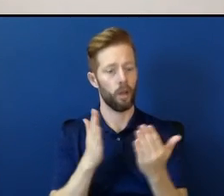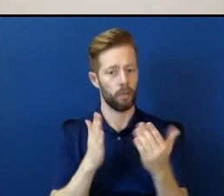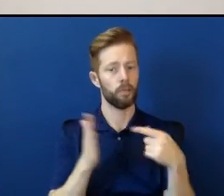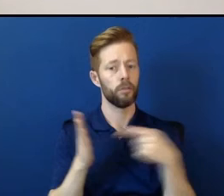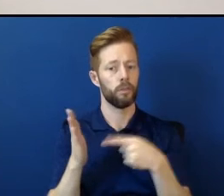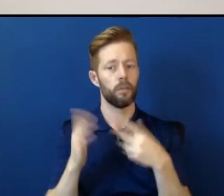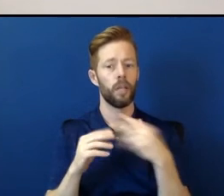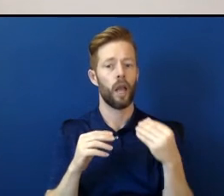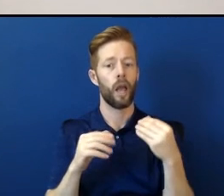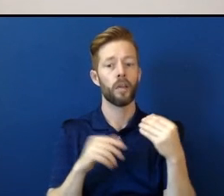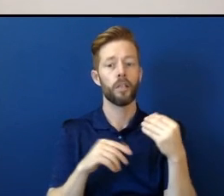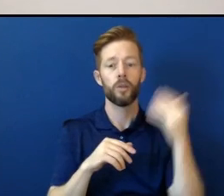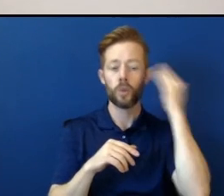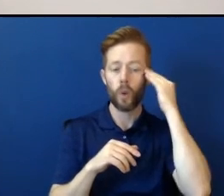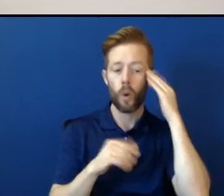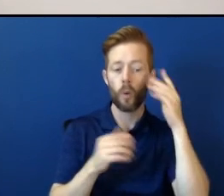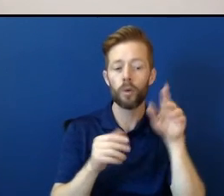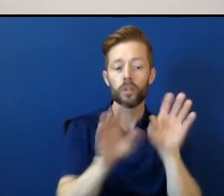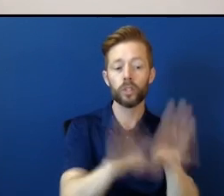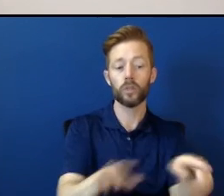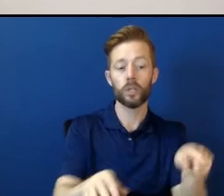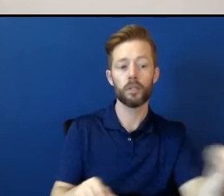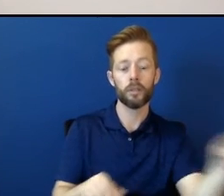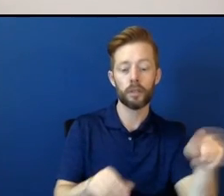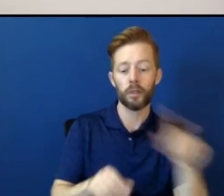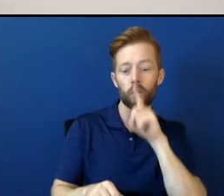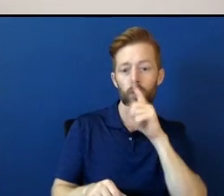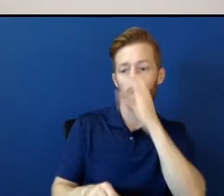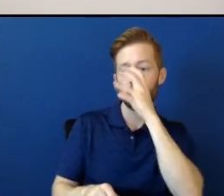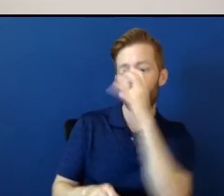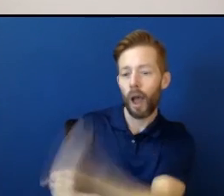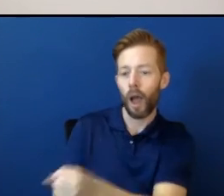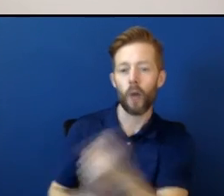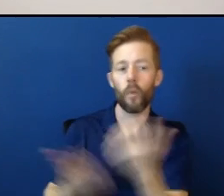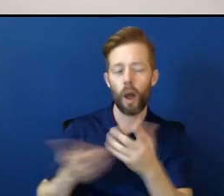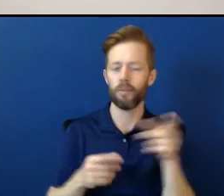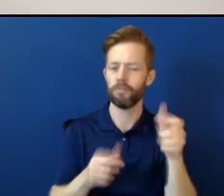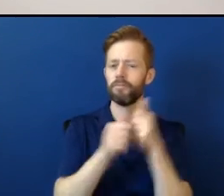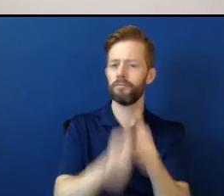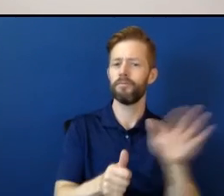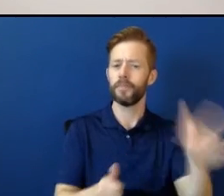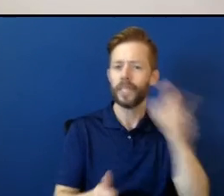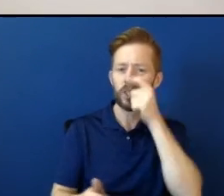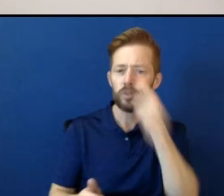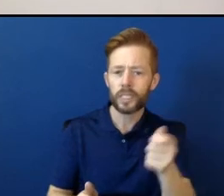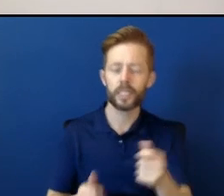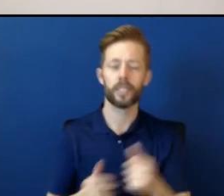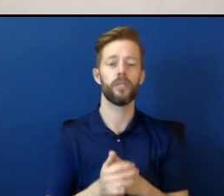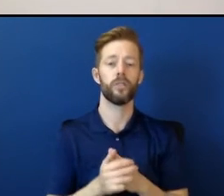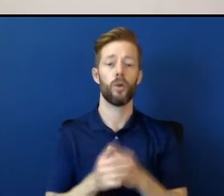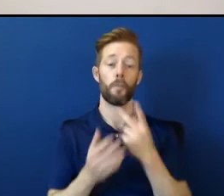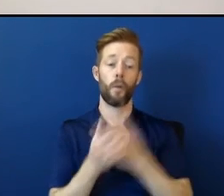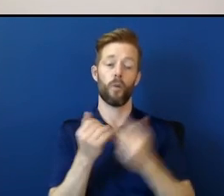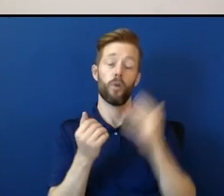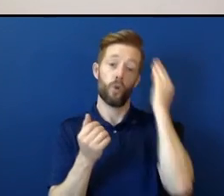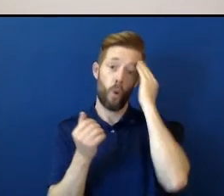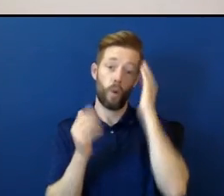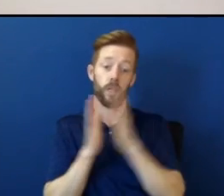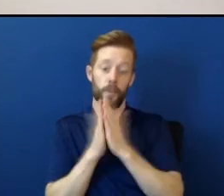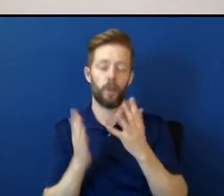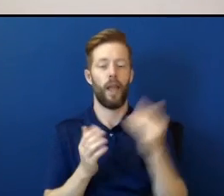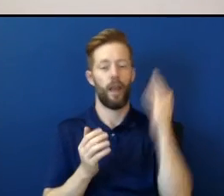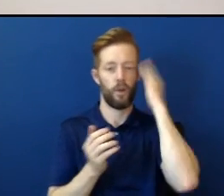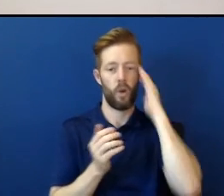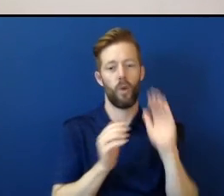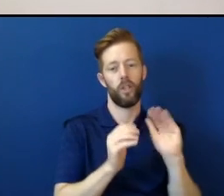children are all really drawn to. So going with the child's interest. And so it's both, I think, knowing the book as